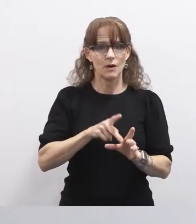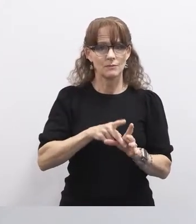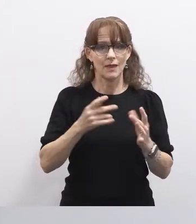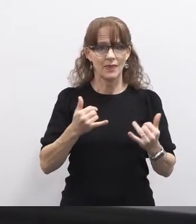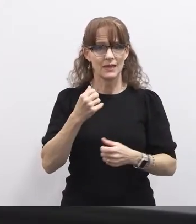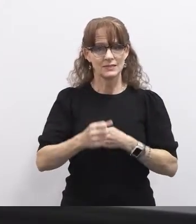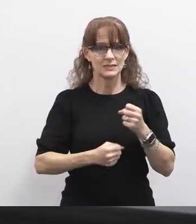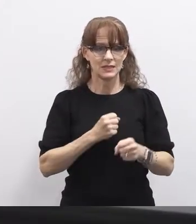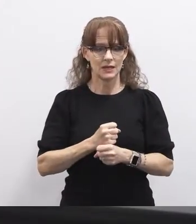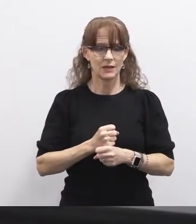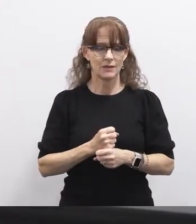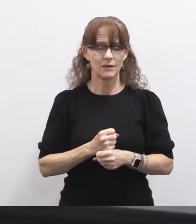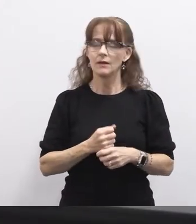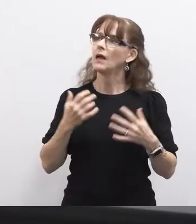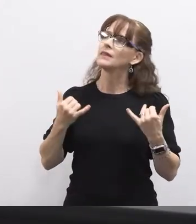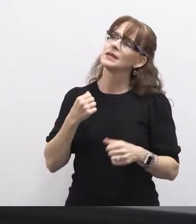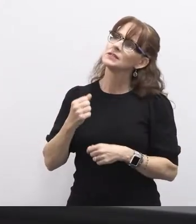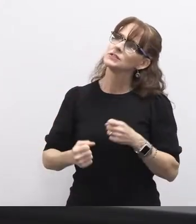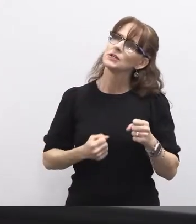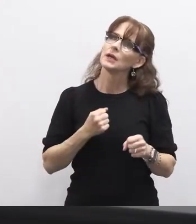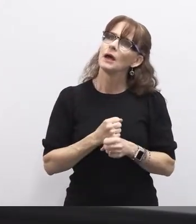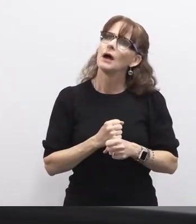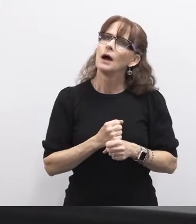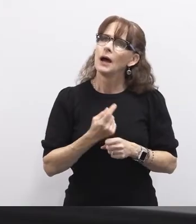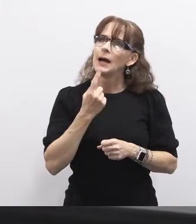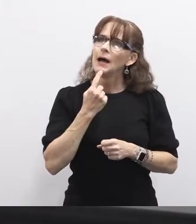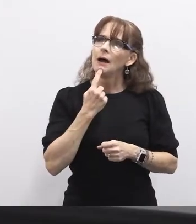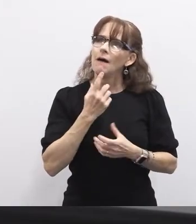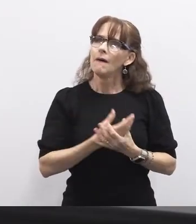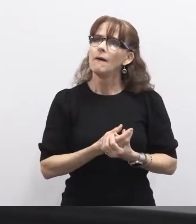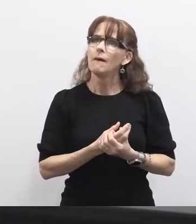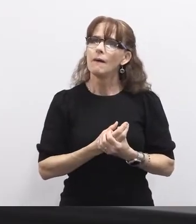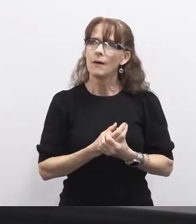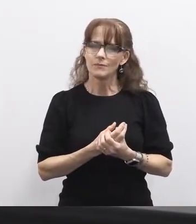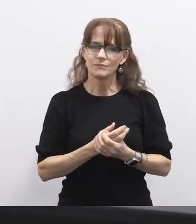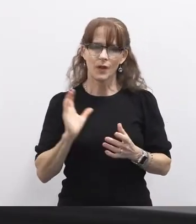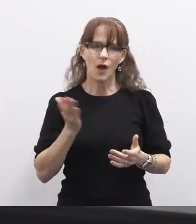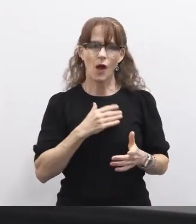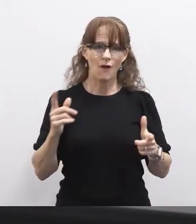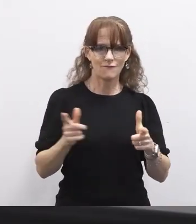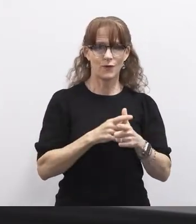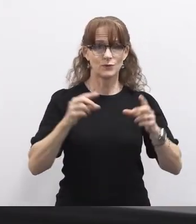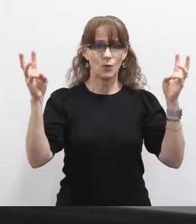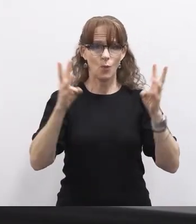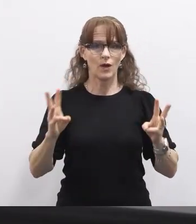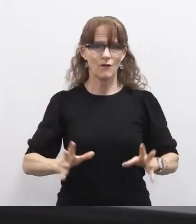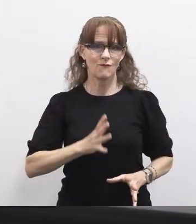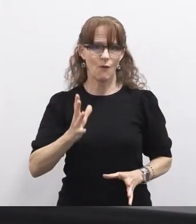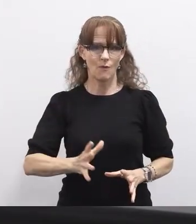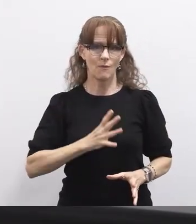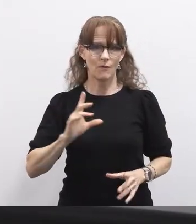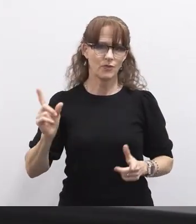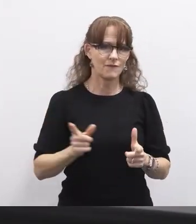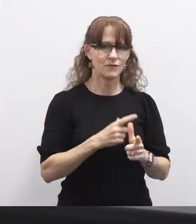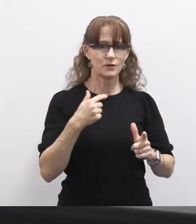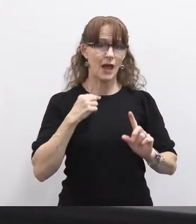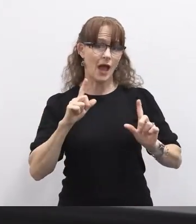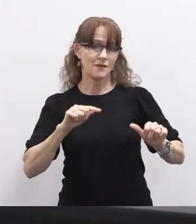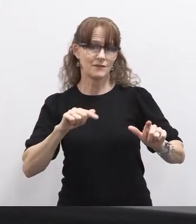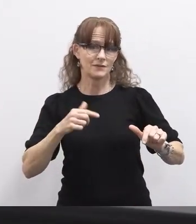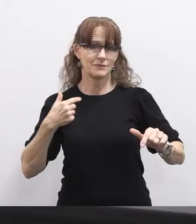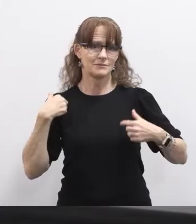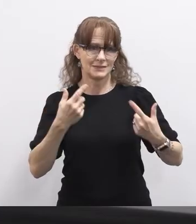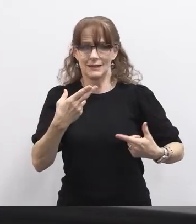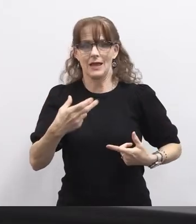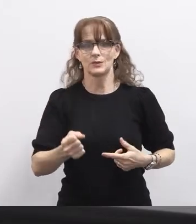year? This year, I'd say our first winter formal, because it's the first one I have attended in high